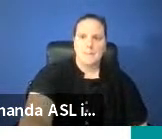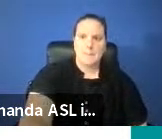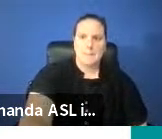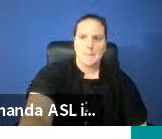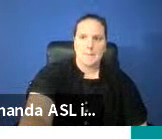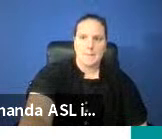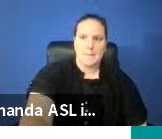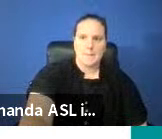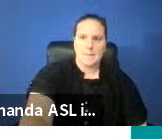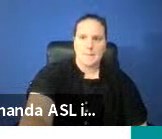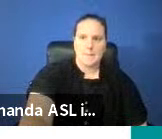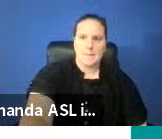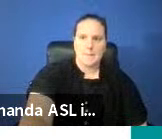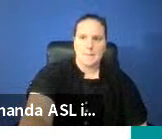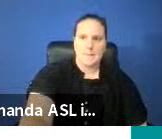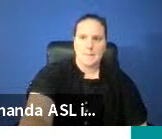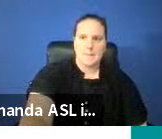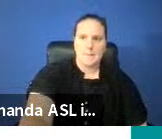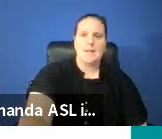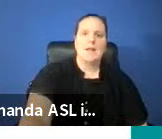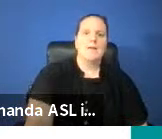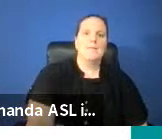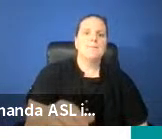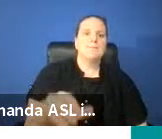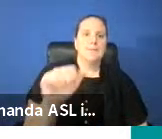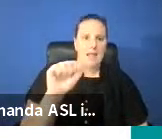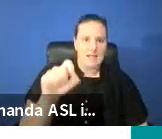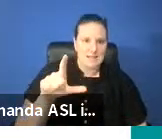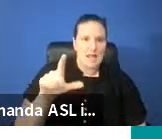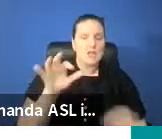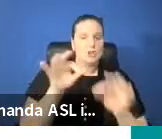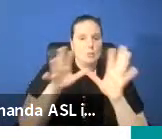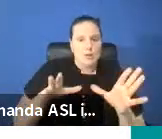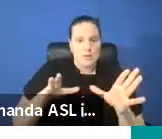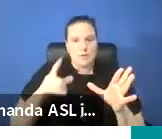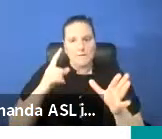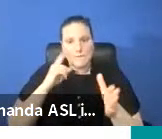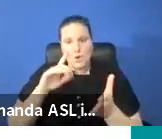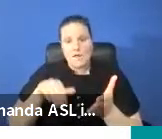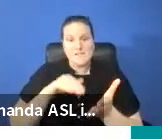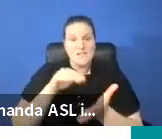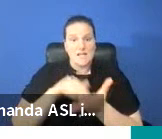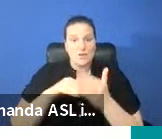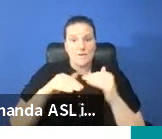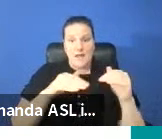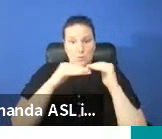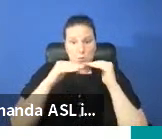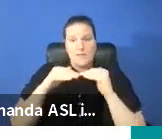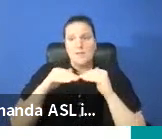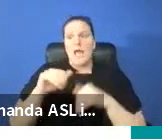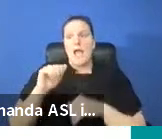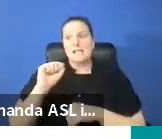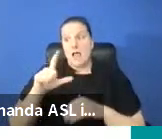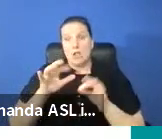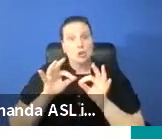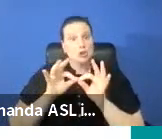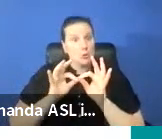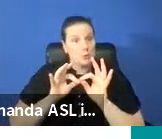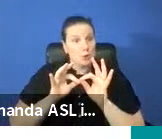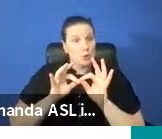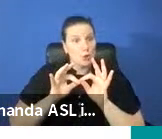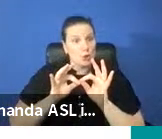ASL interpretation. In the effort to continue to center equity, there is an ASL interpreter in addition to closed